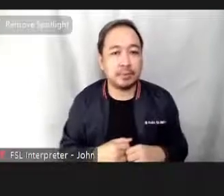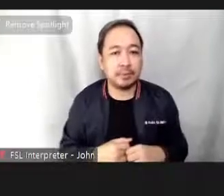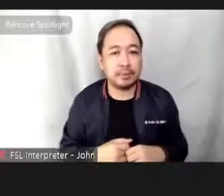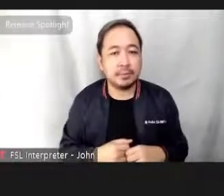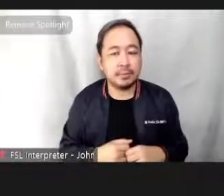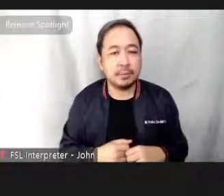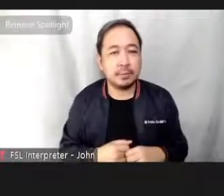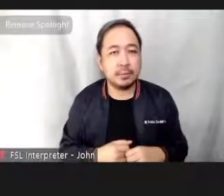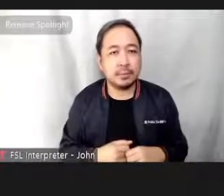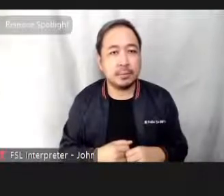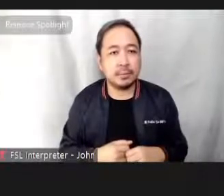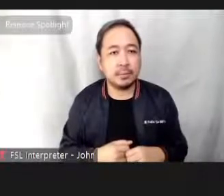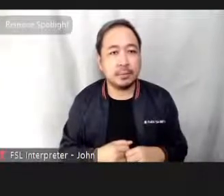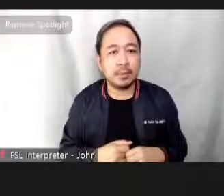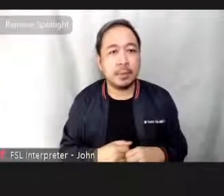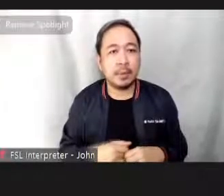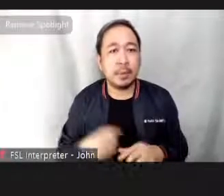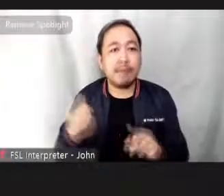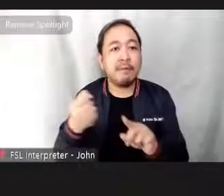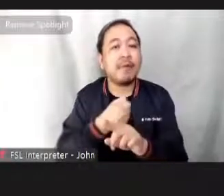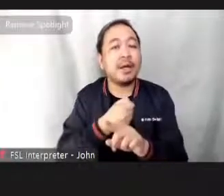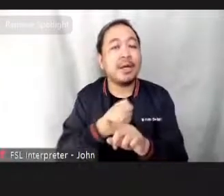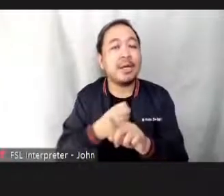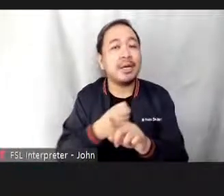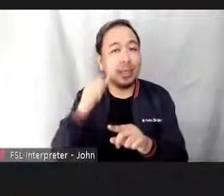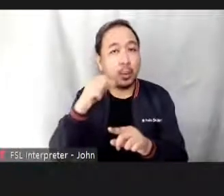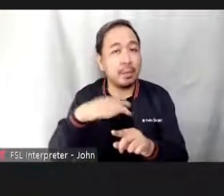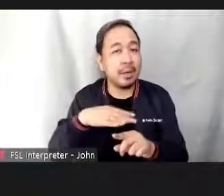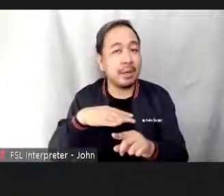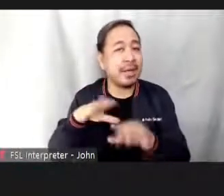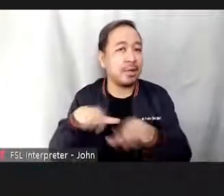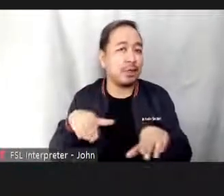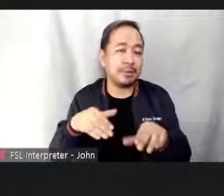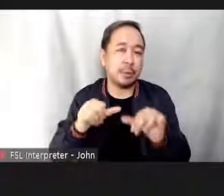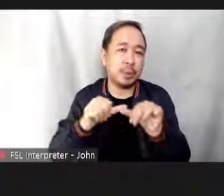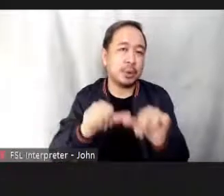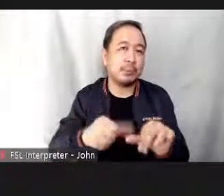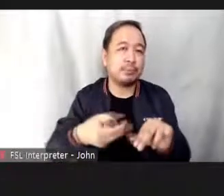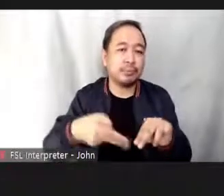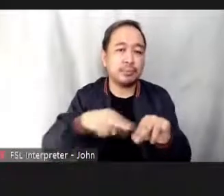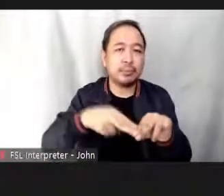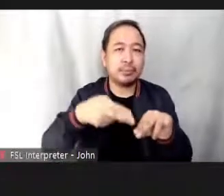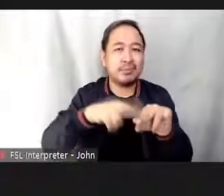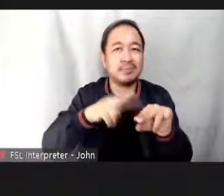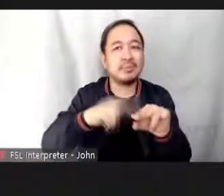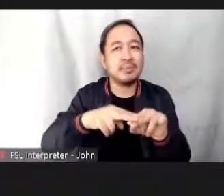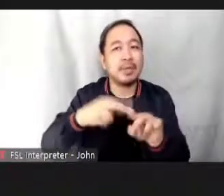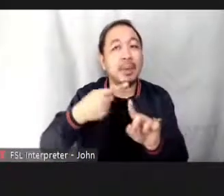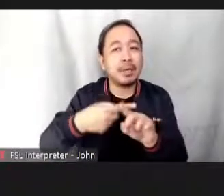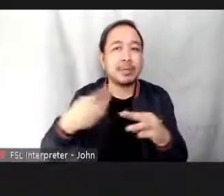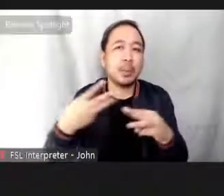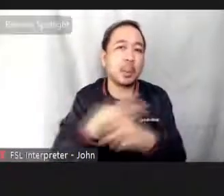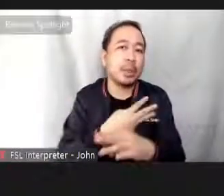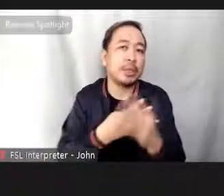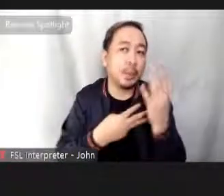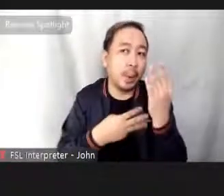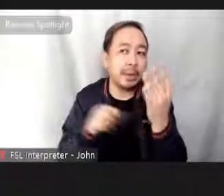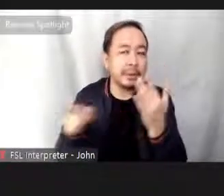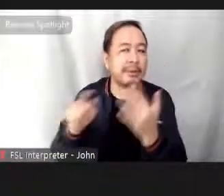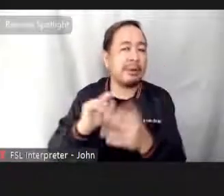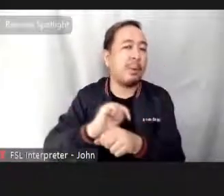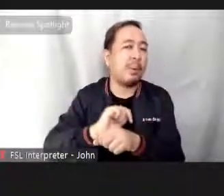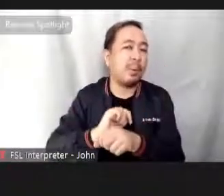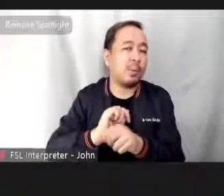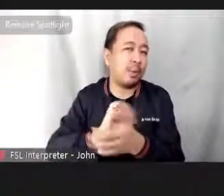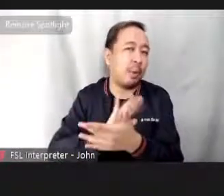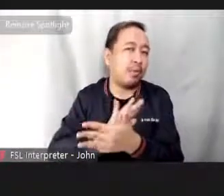Violence against children and women continued to increase, akin to the surge of the COVID-19 virus. Seeing an increase in